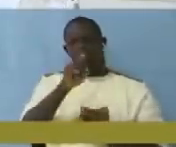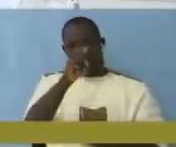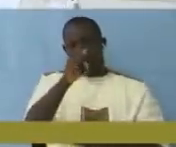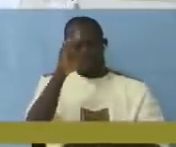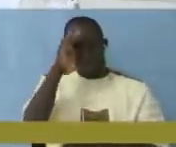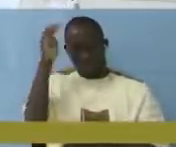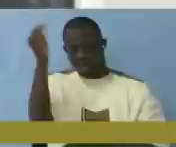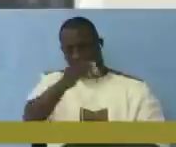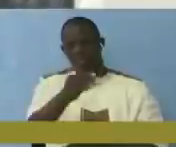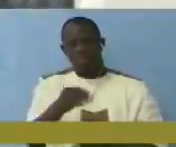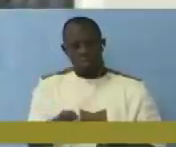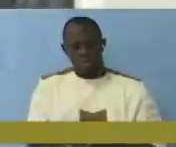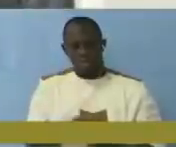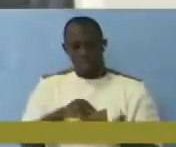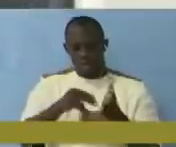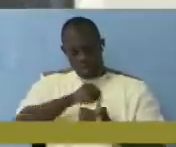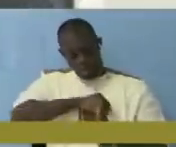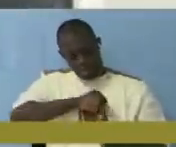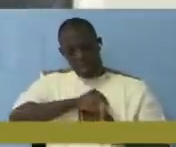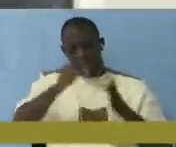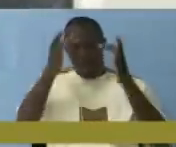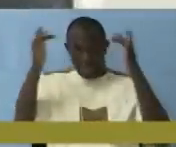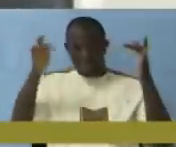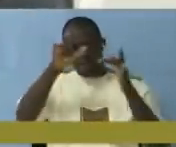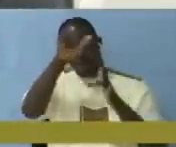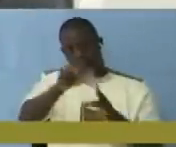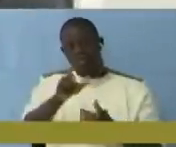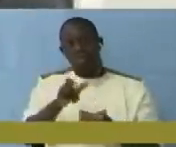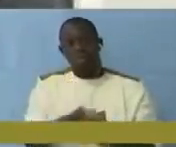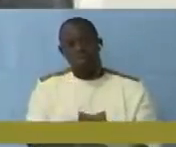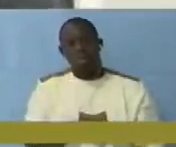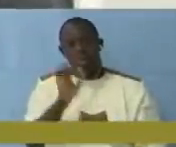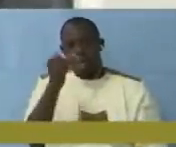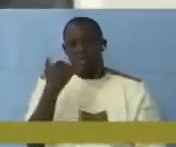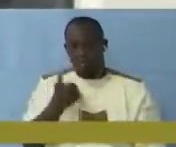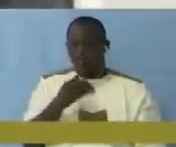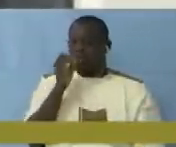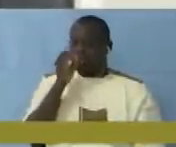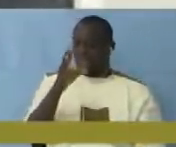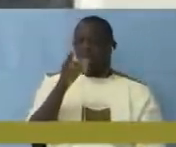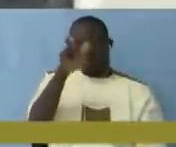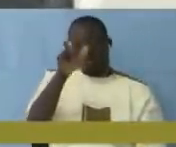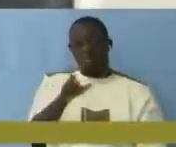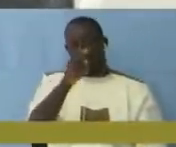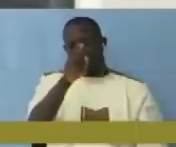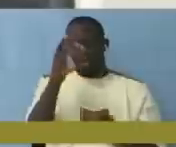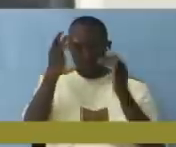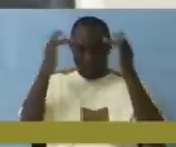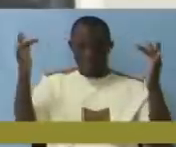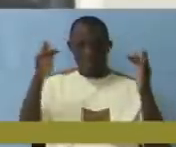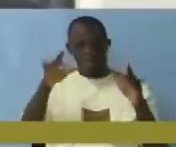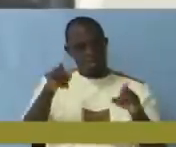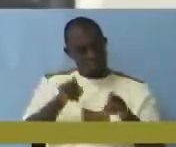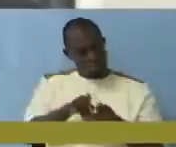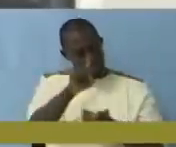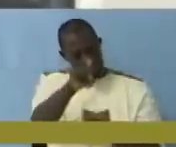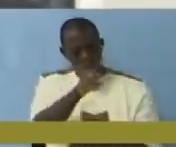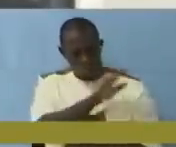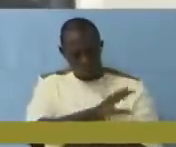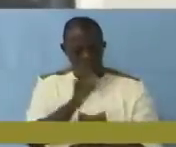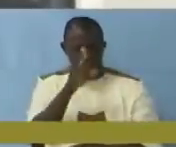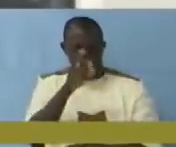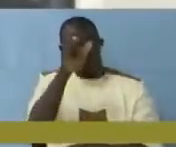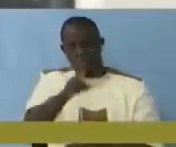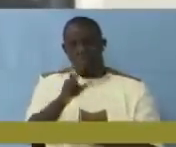So he was the expert. He was said to be the expert. Yes. You also say him to be the expert. He's